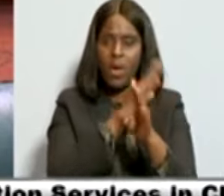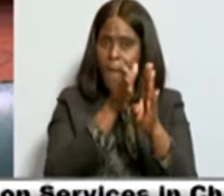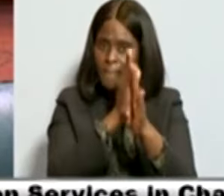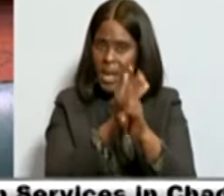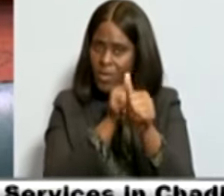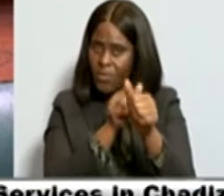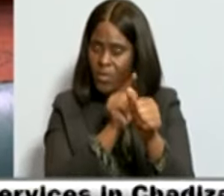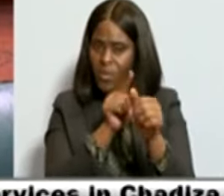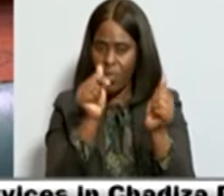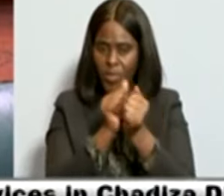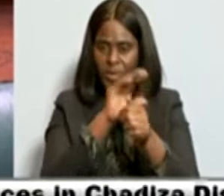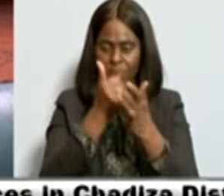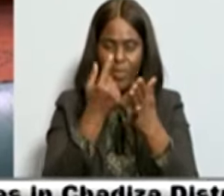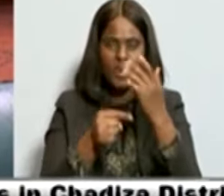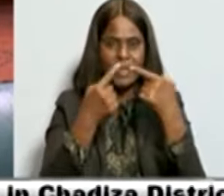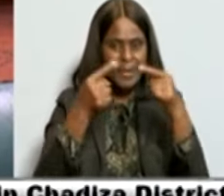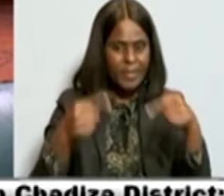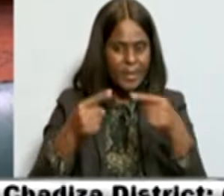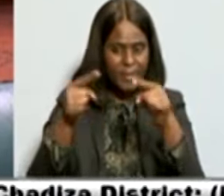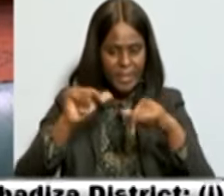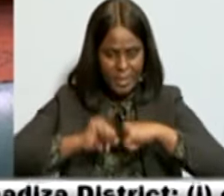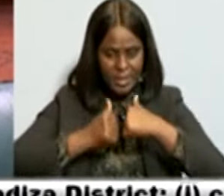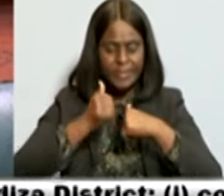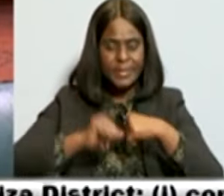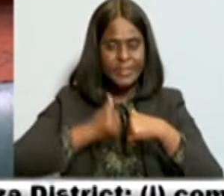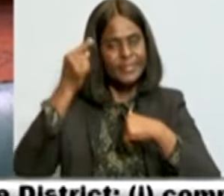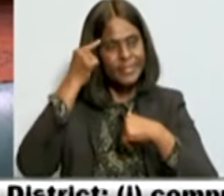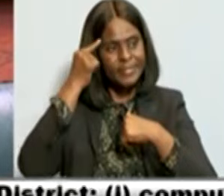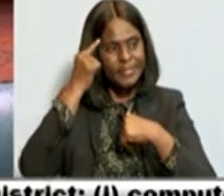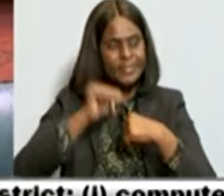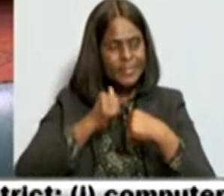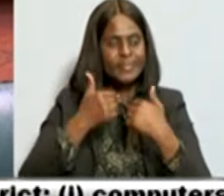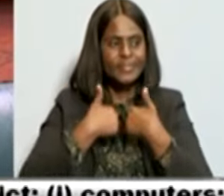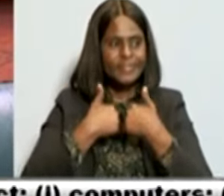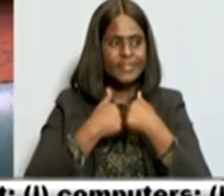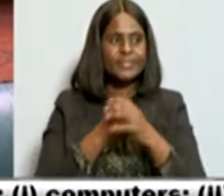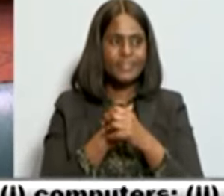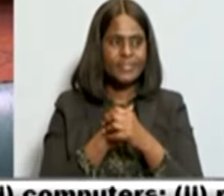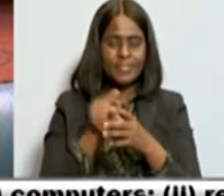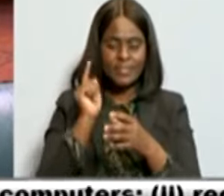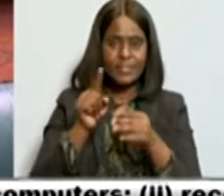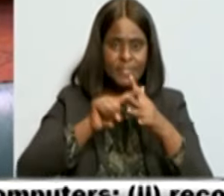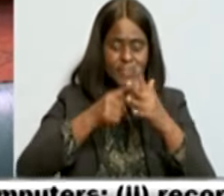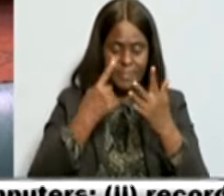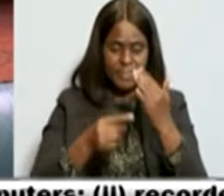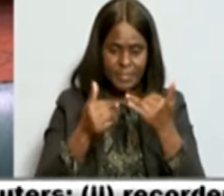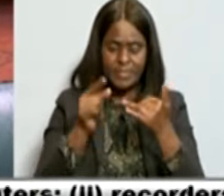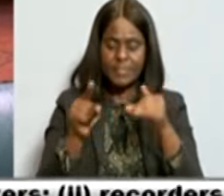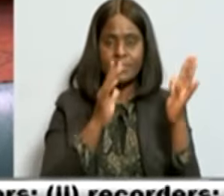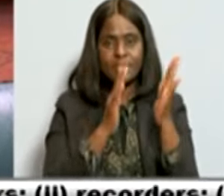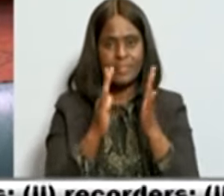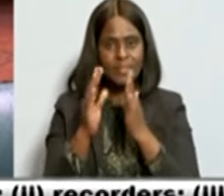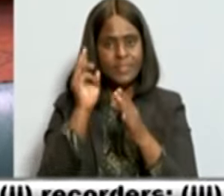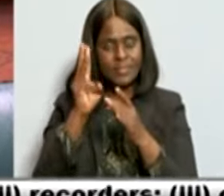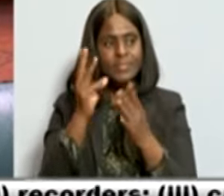In line with the undertaking we made as government that the commencement order